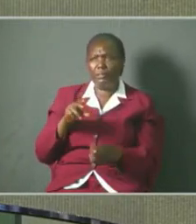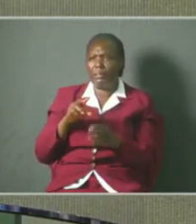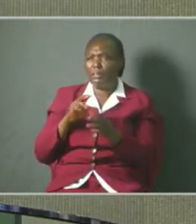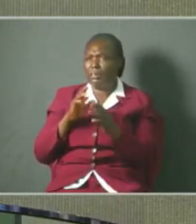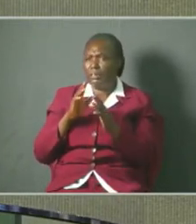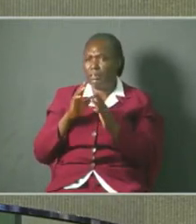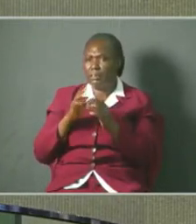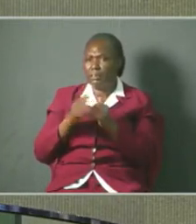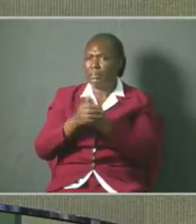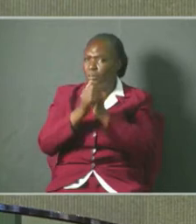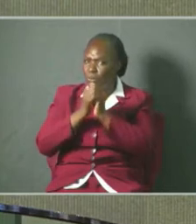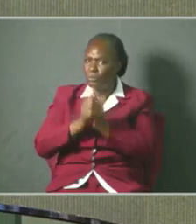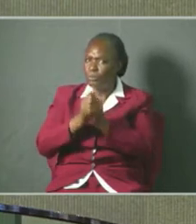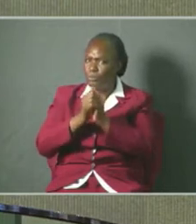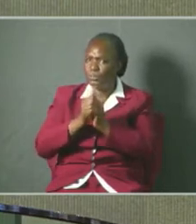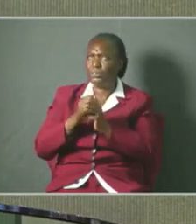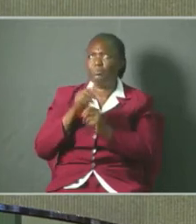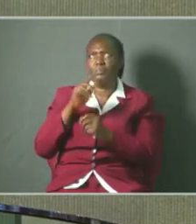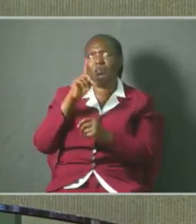doubted.